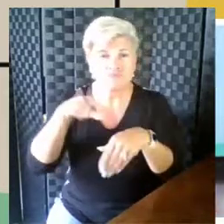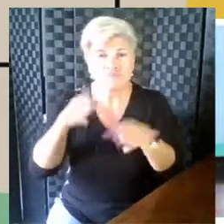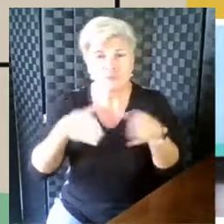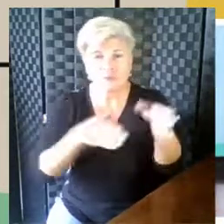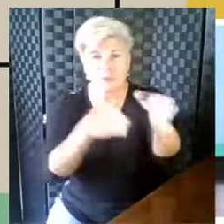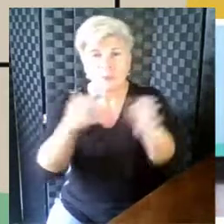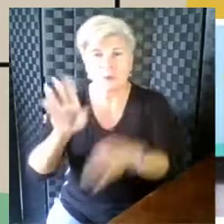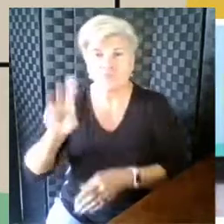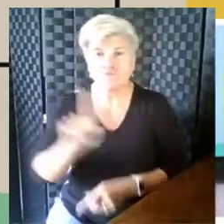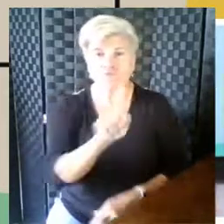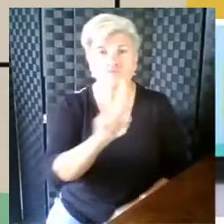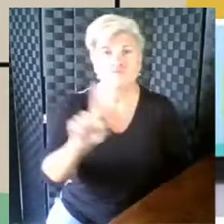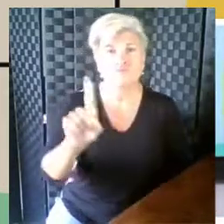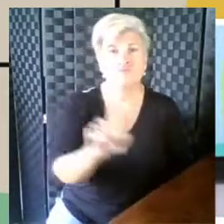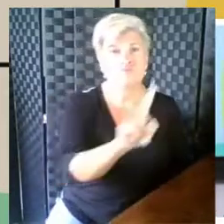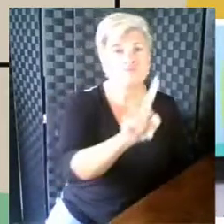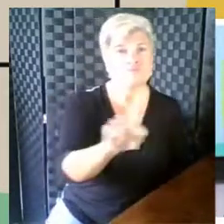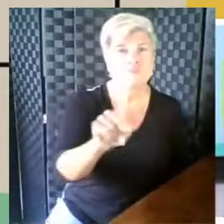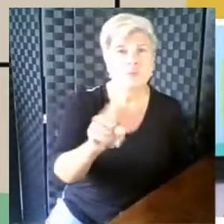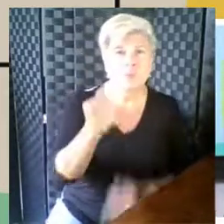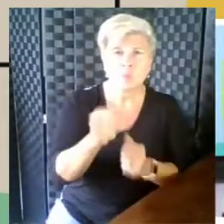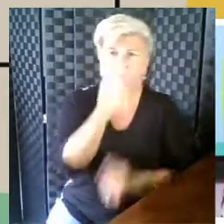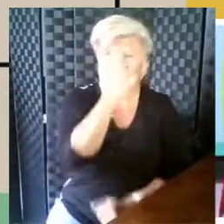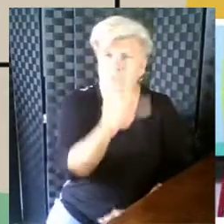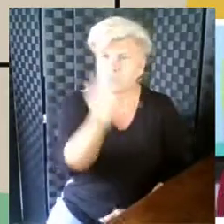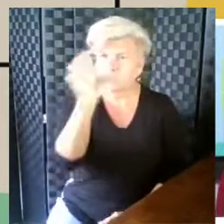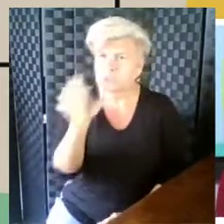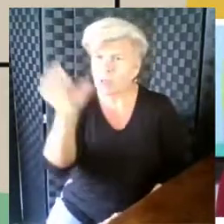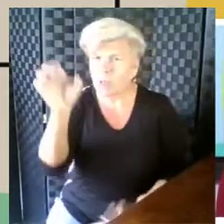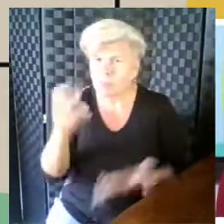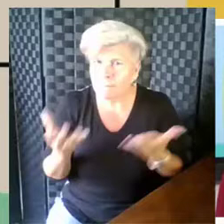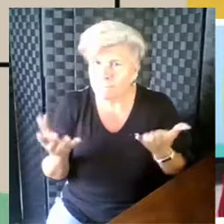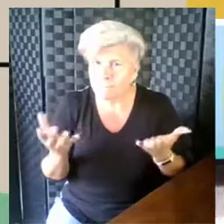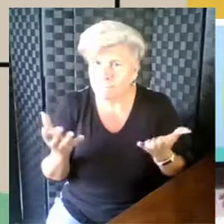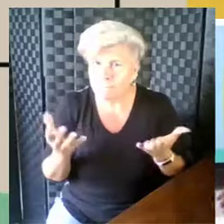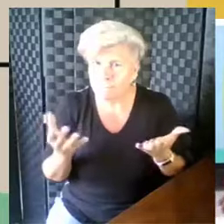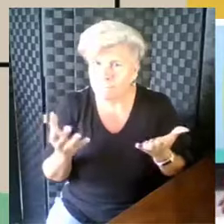street. People. What column do you think it belongs in?